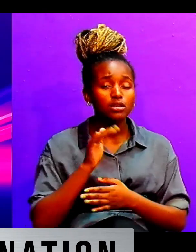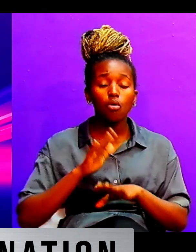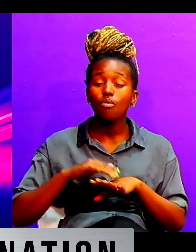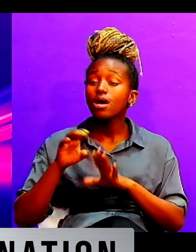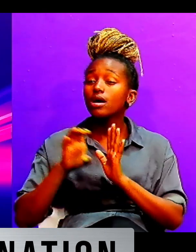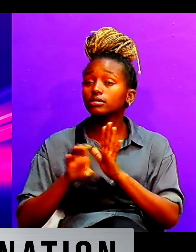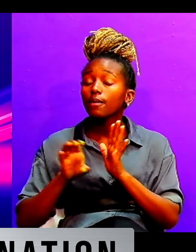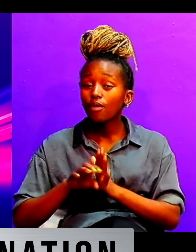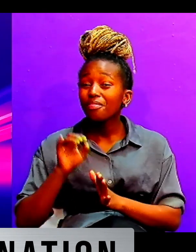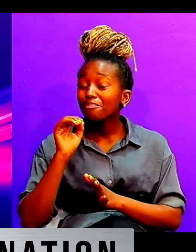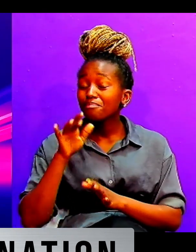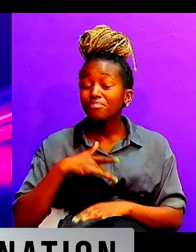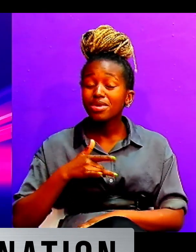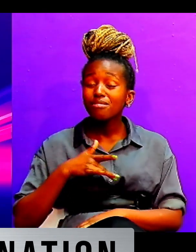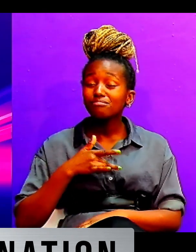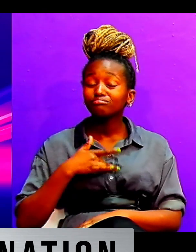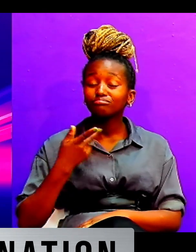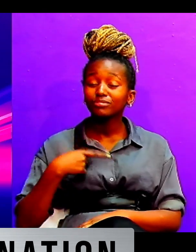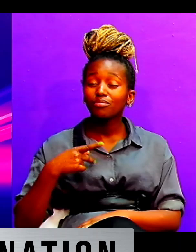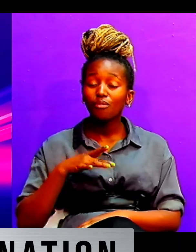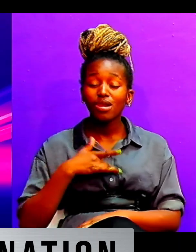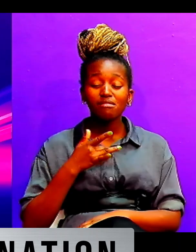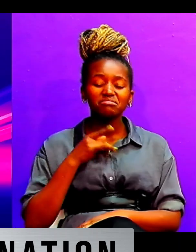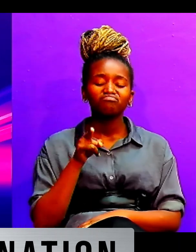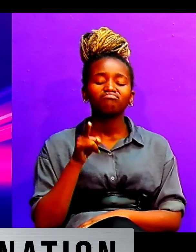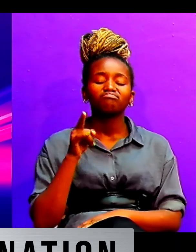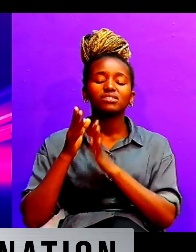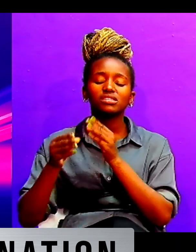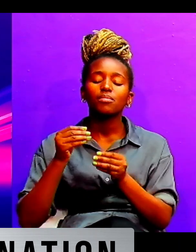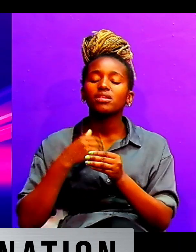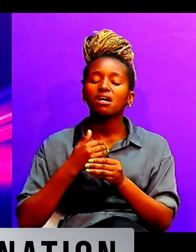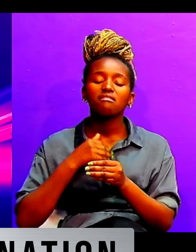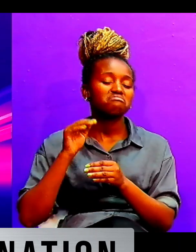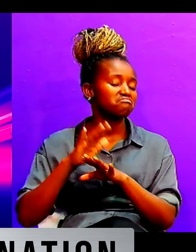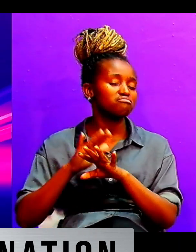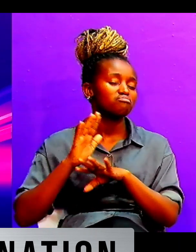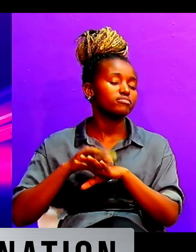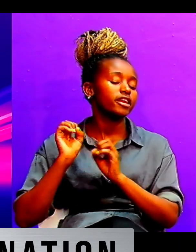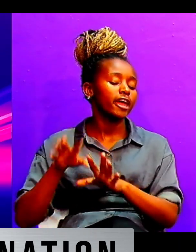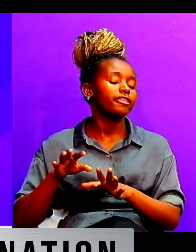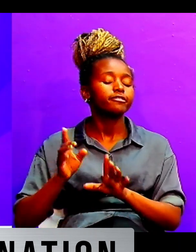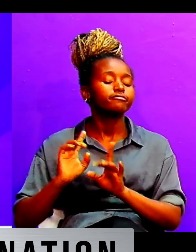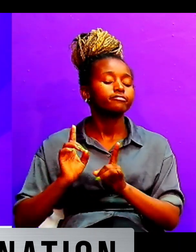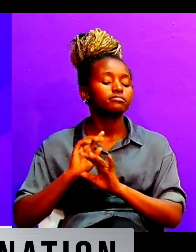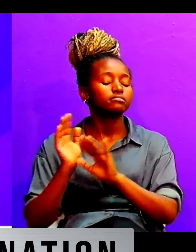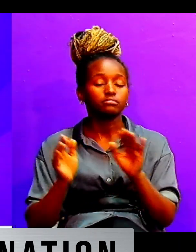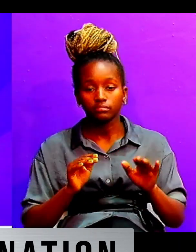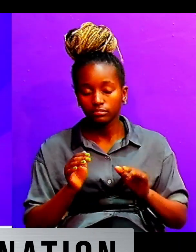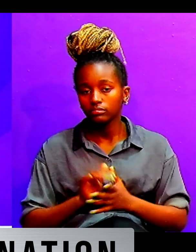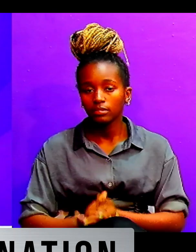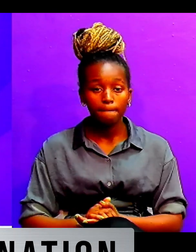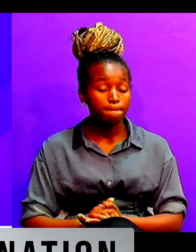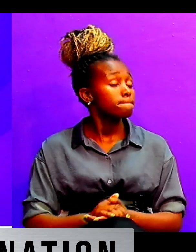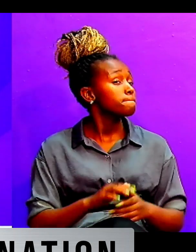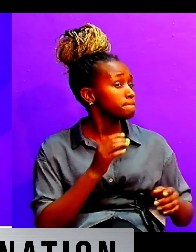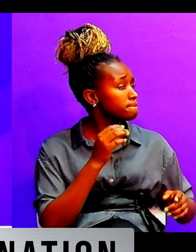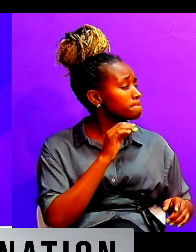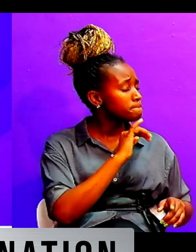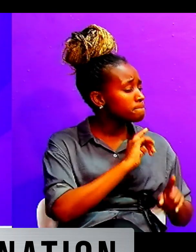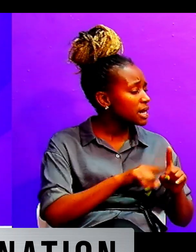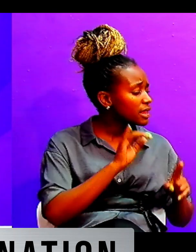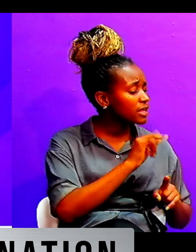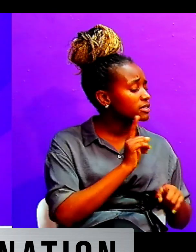he winning? It seems like he had. From what I hear is that he has very good grounds. That time he was